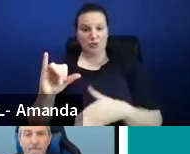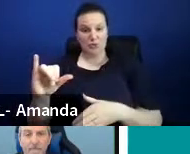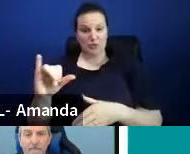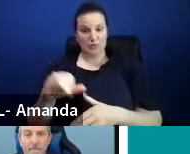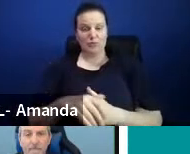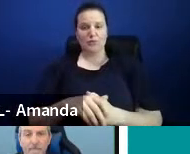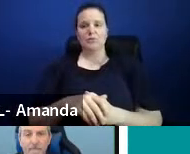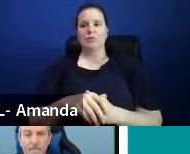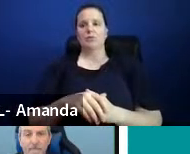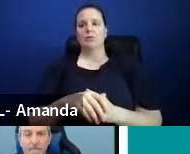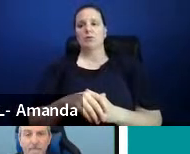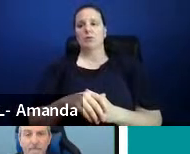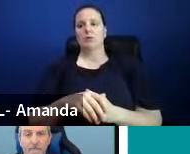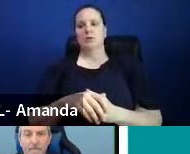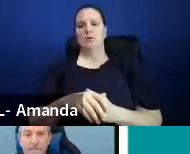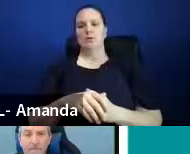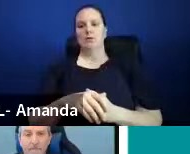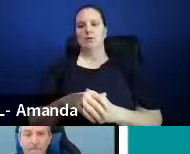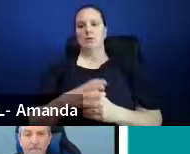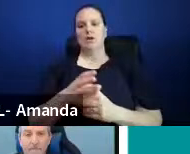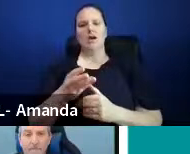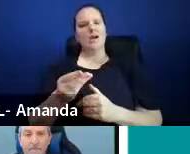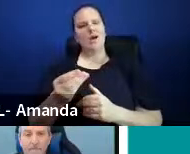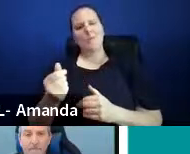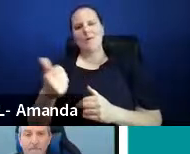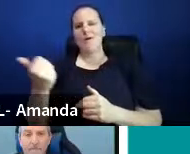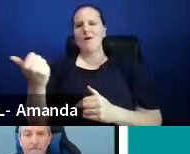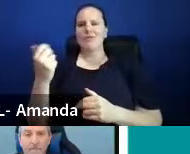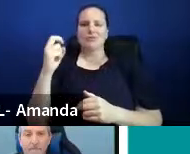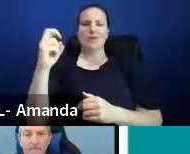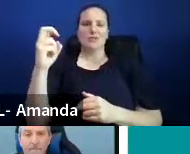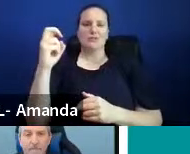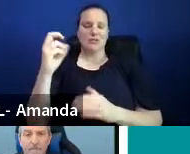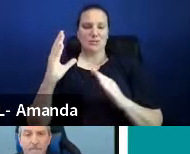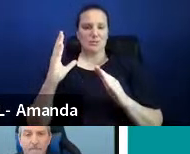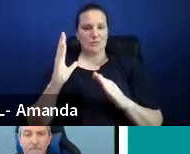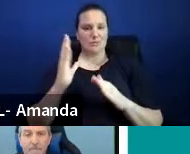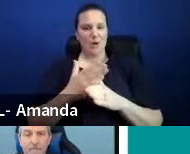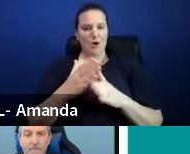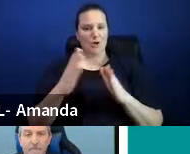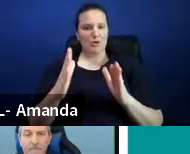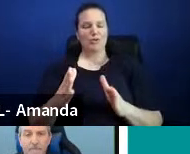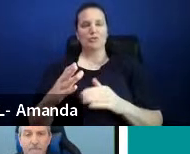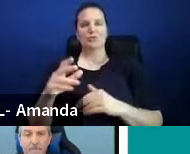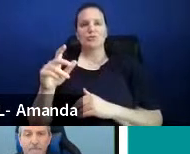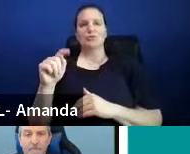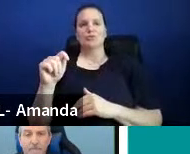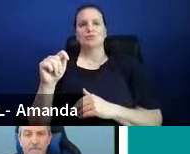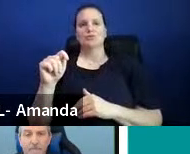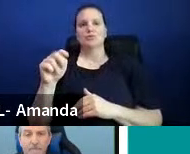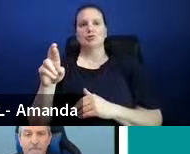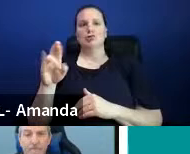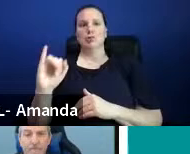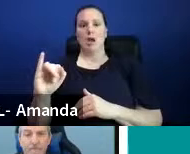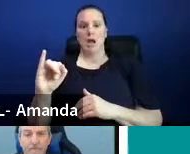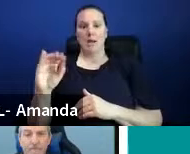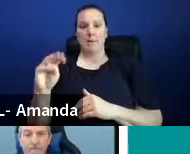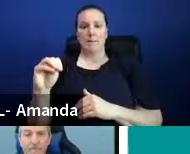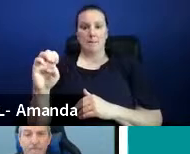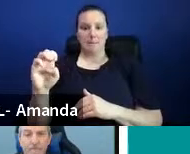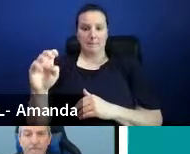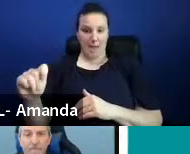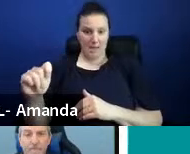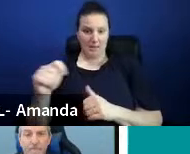and along with a couple of our other transportation partners, TriMet and Metro. That issue has now been